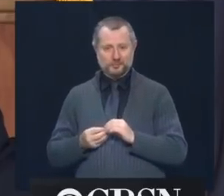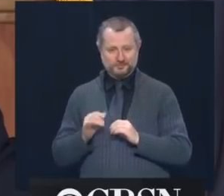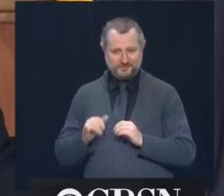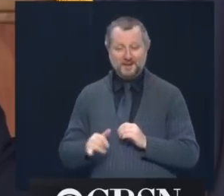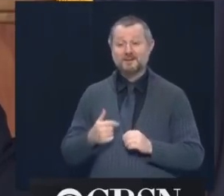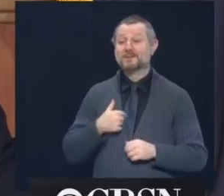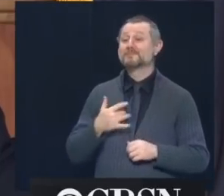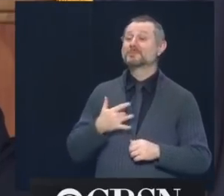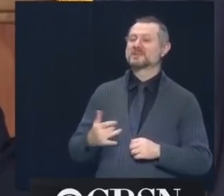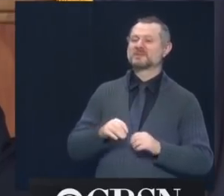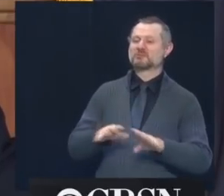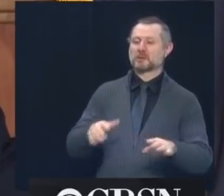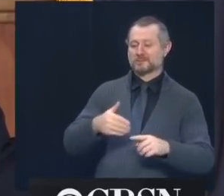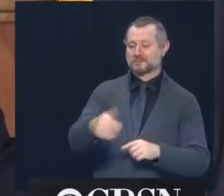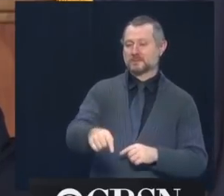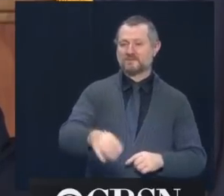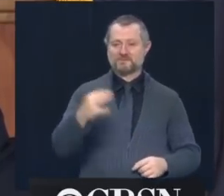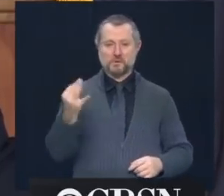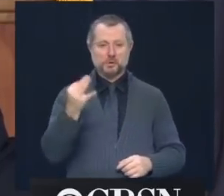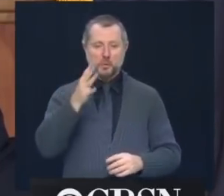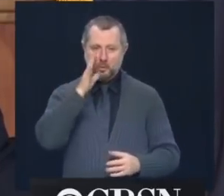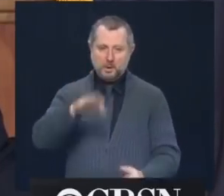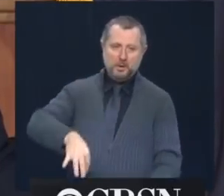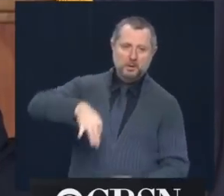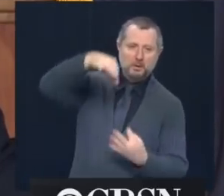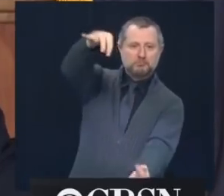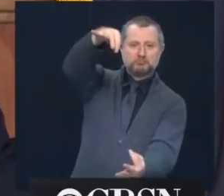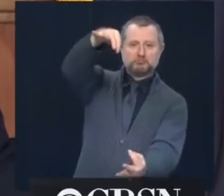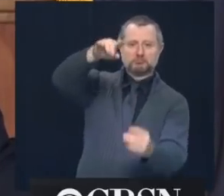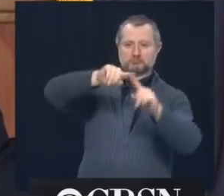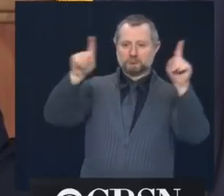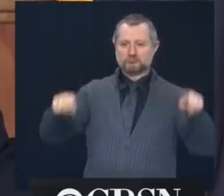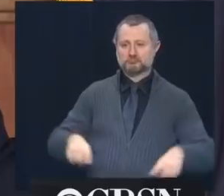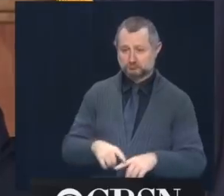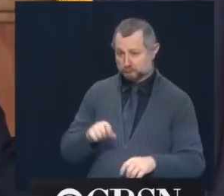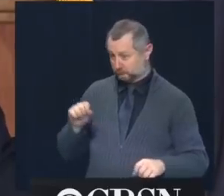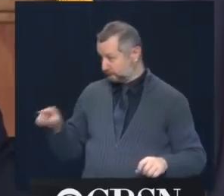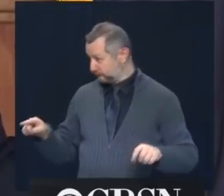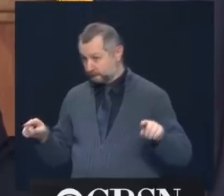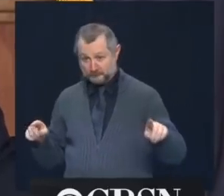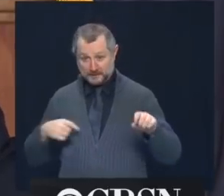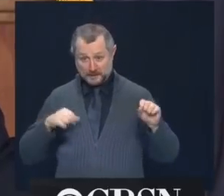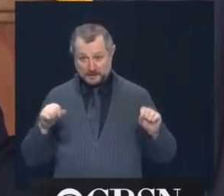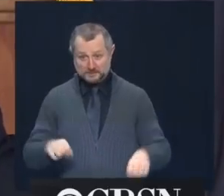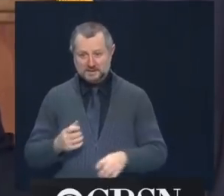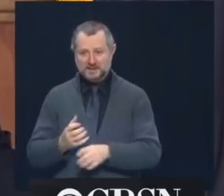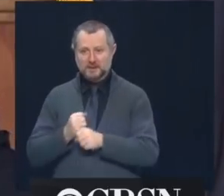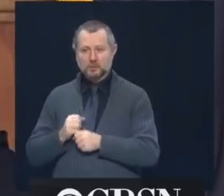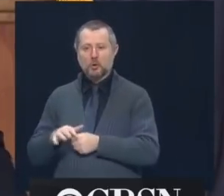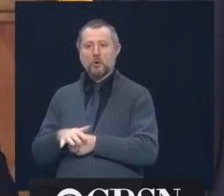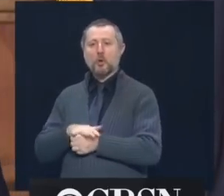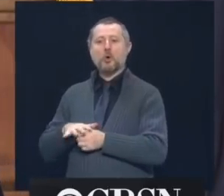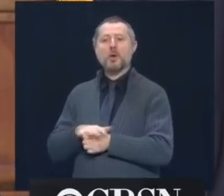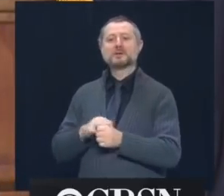and I'll see if we can't put together a compilation of the local contact tracers and put it out on